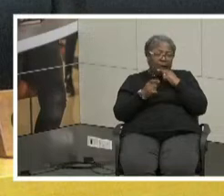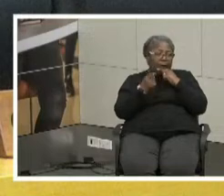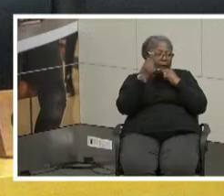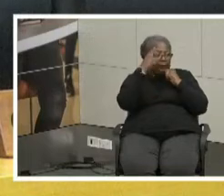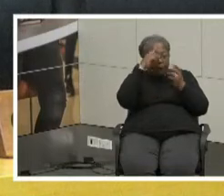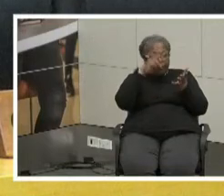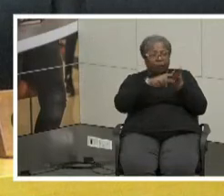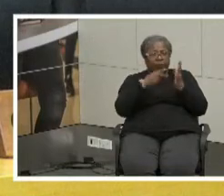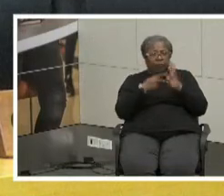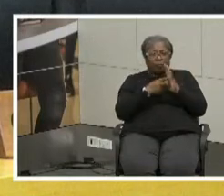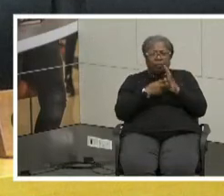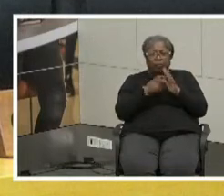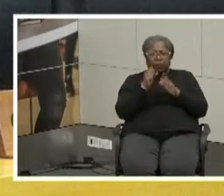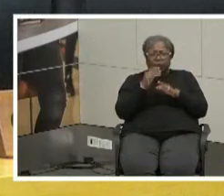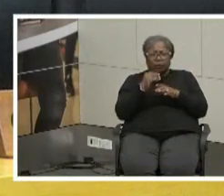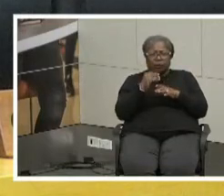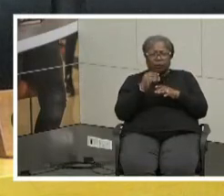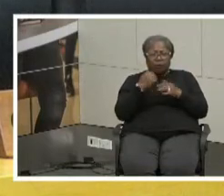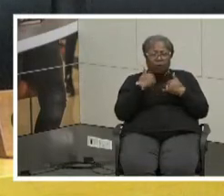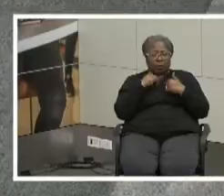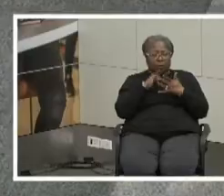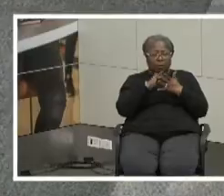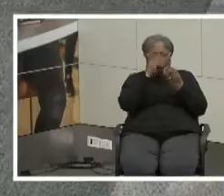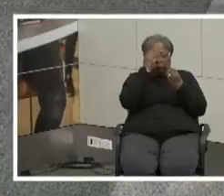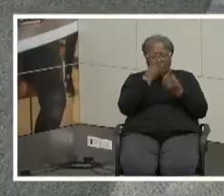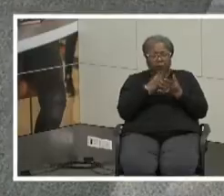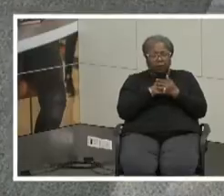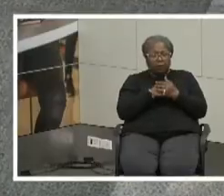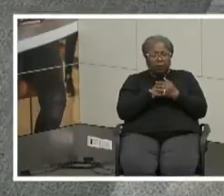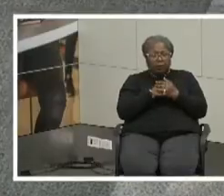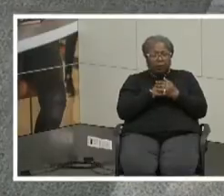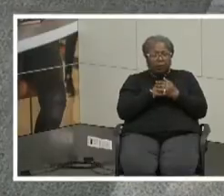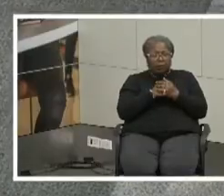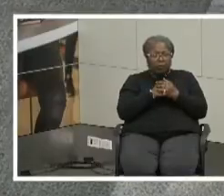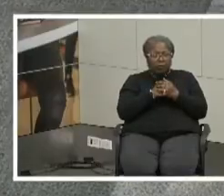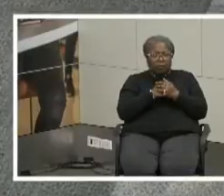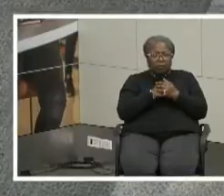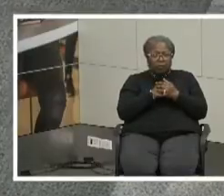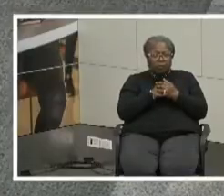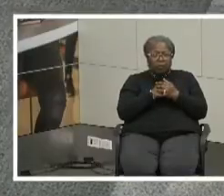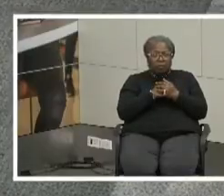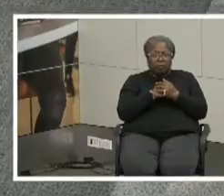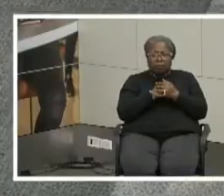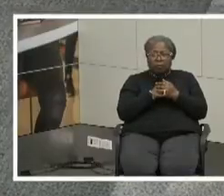what the purpose is um so do you have that information or no I don't